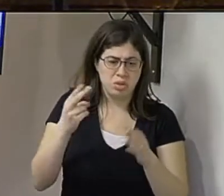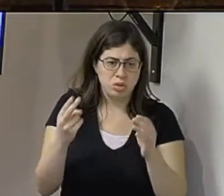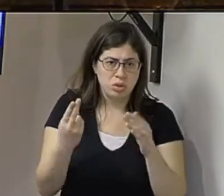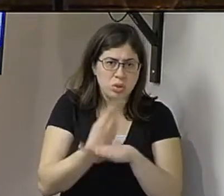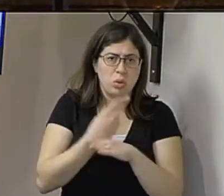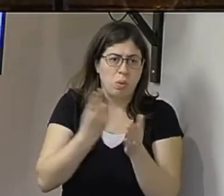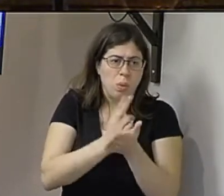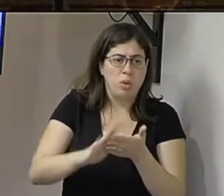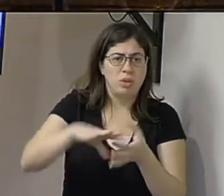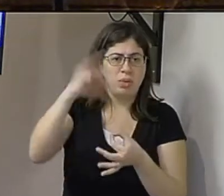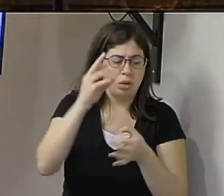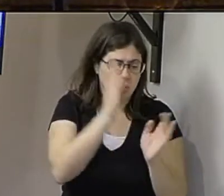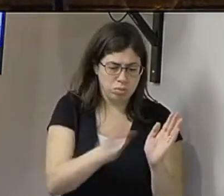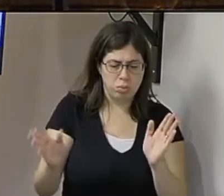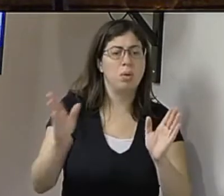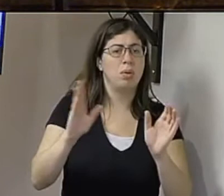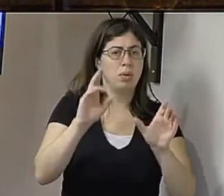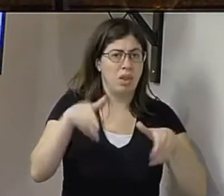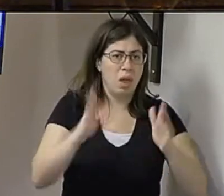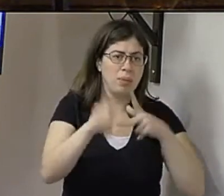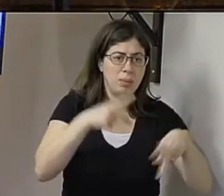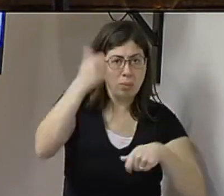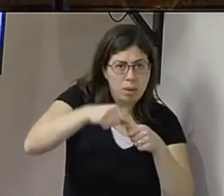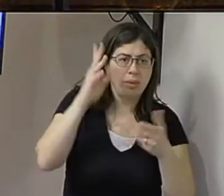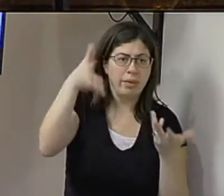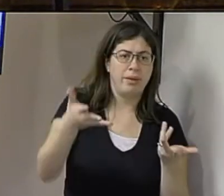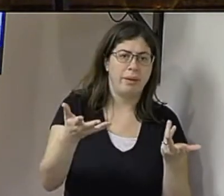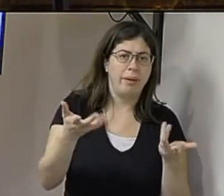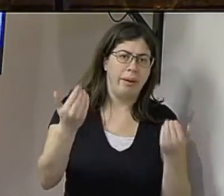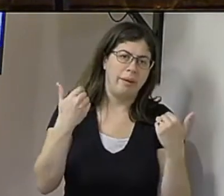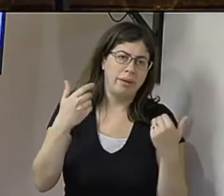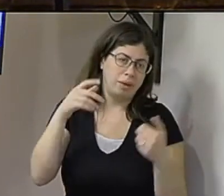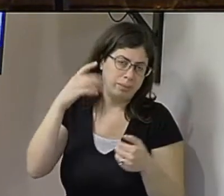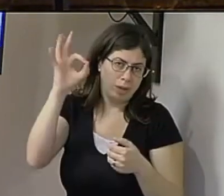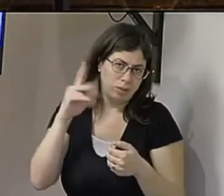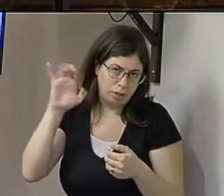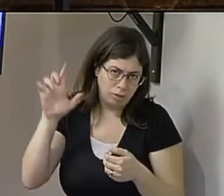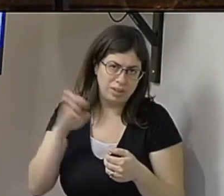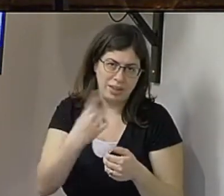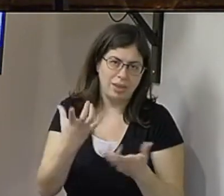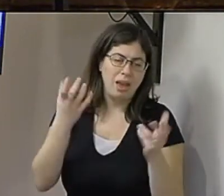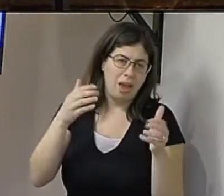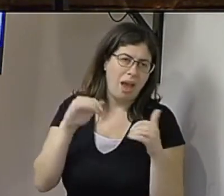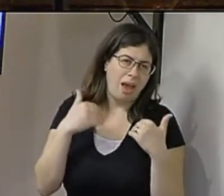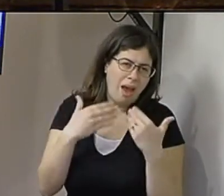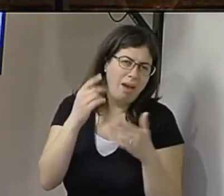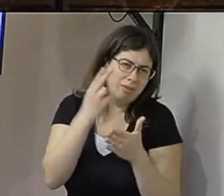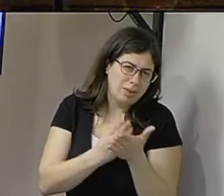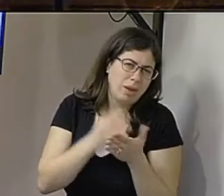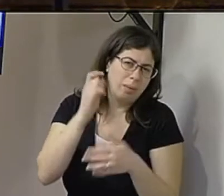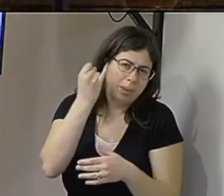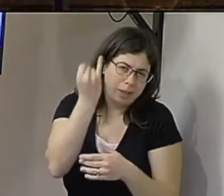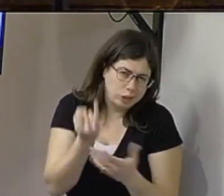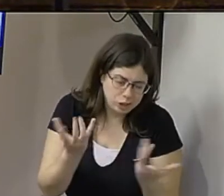lay it out in a way that people could remember. Sometimes, you know, like Tyler says, have a little imagination. Just try. So it's listing these